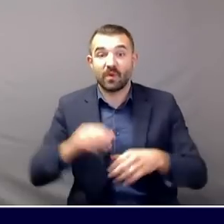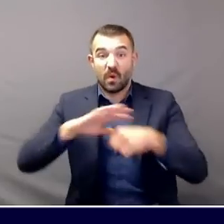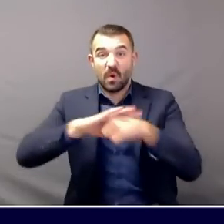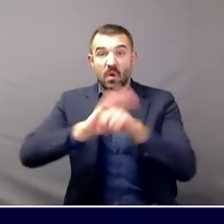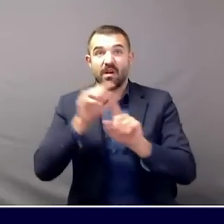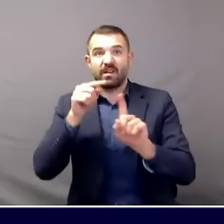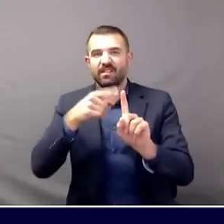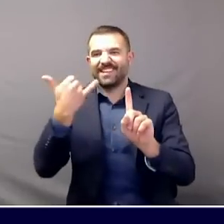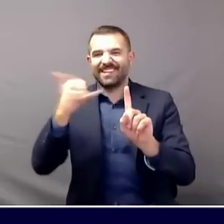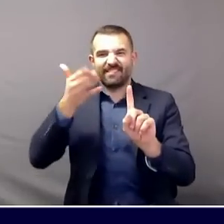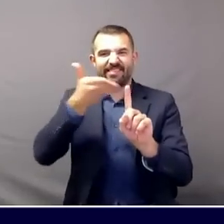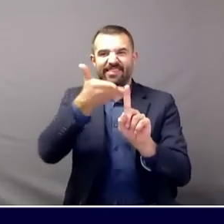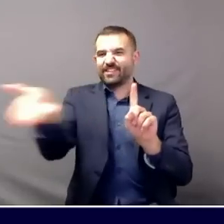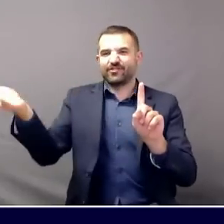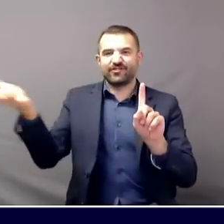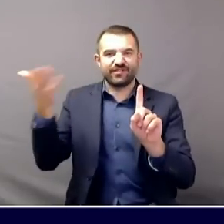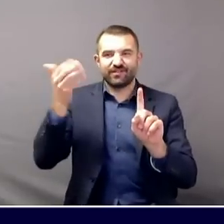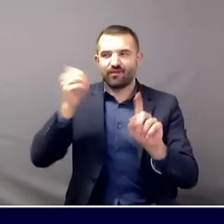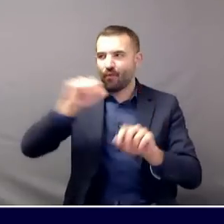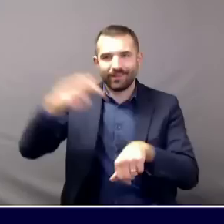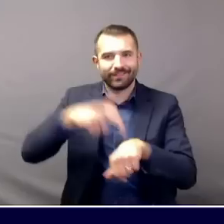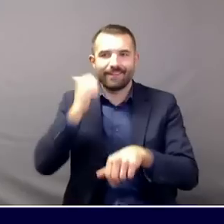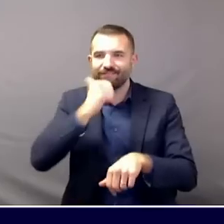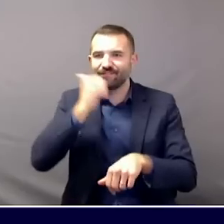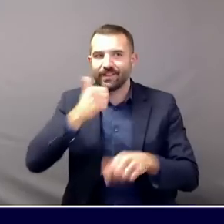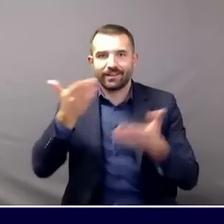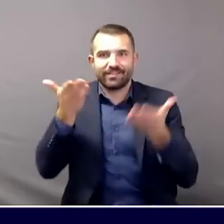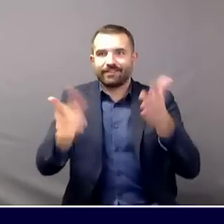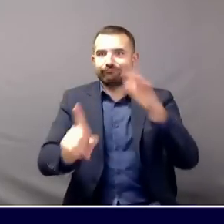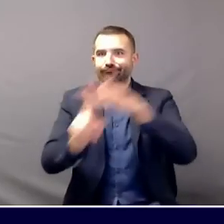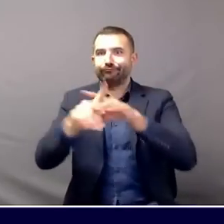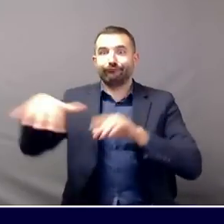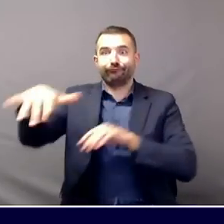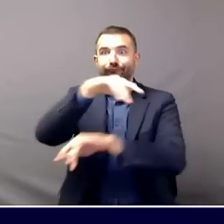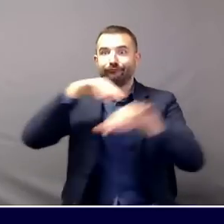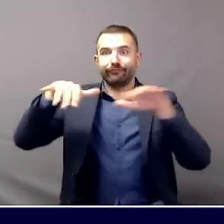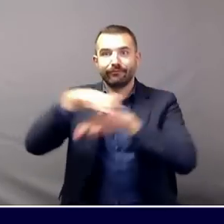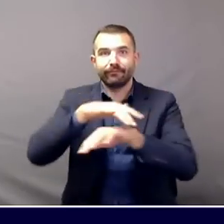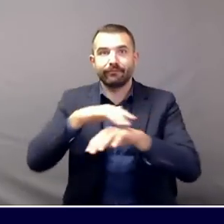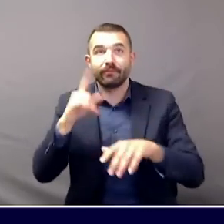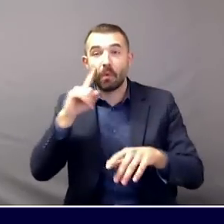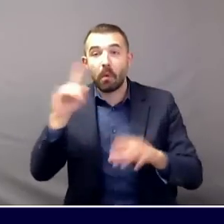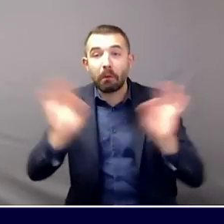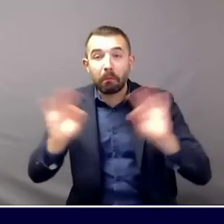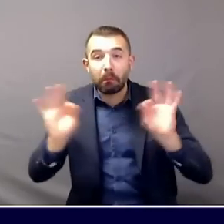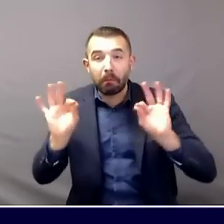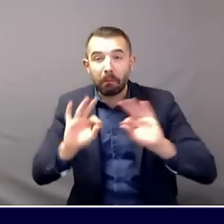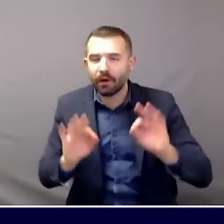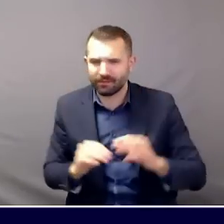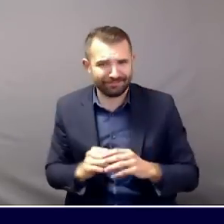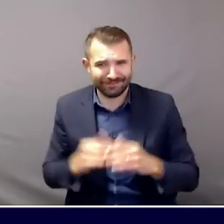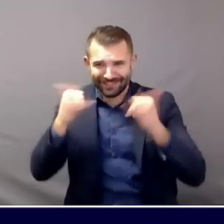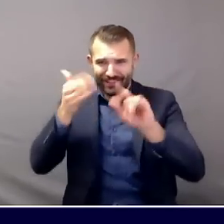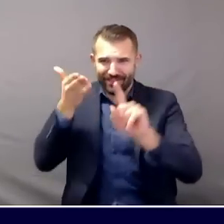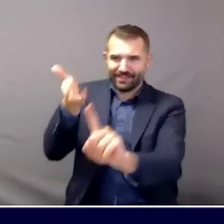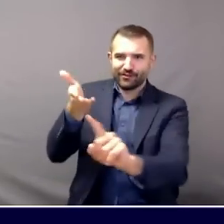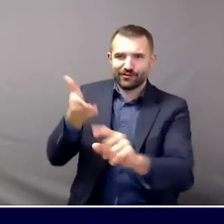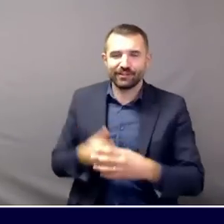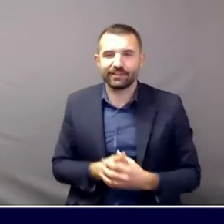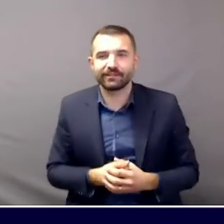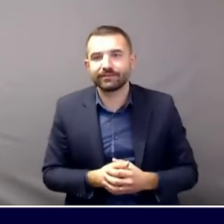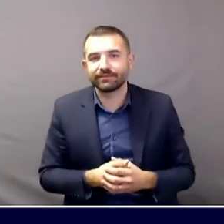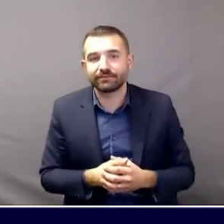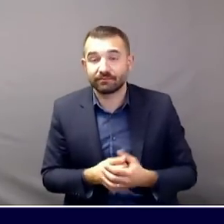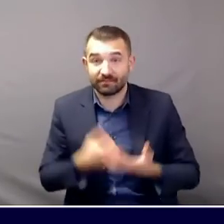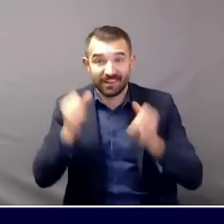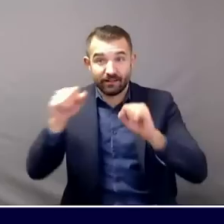take autumn and winter off, and it won't take Thanksgiving off. Think every time you want to